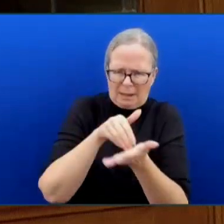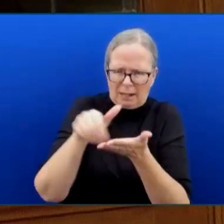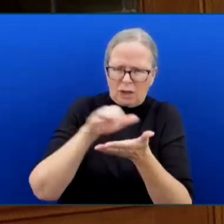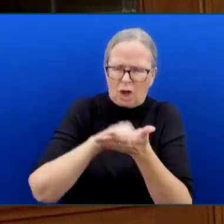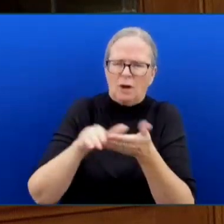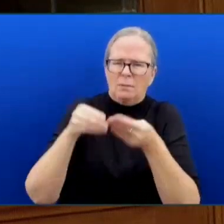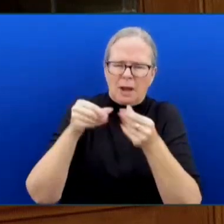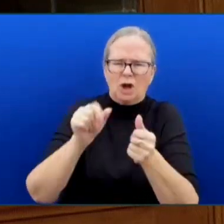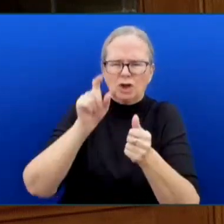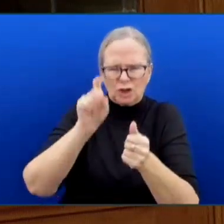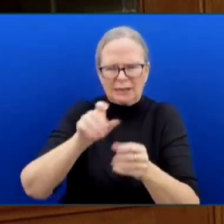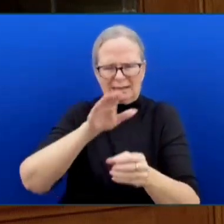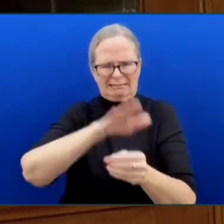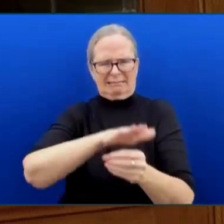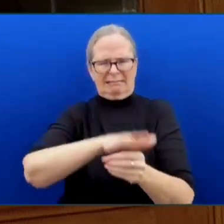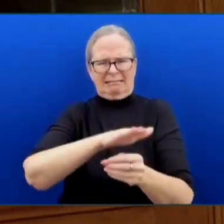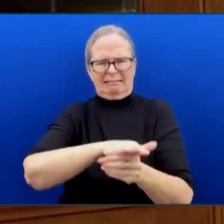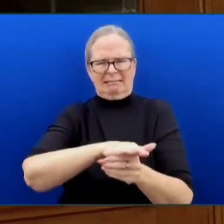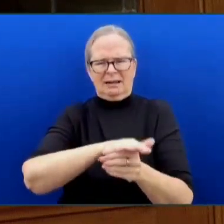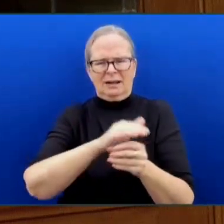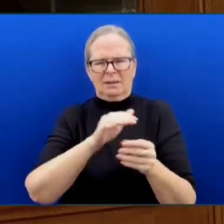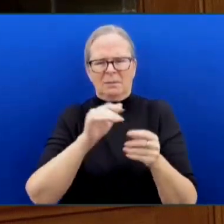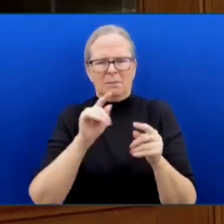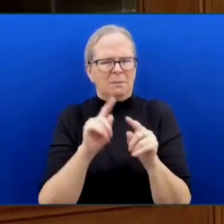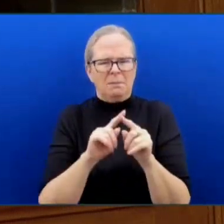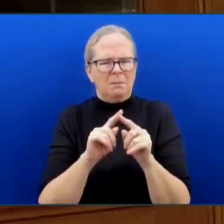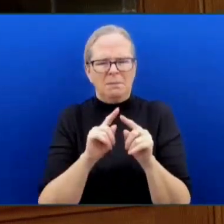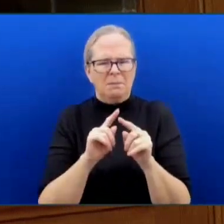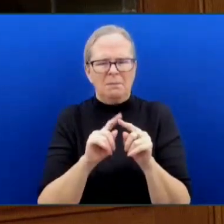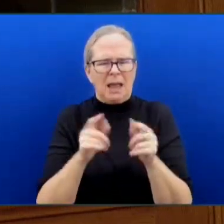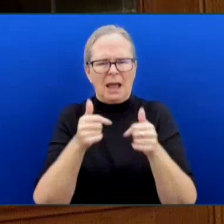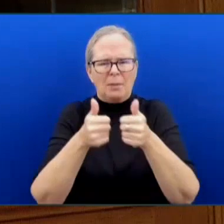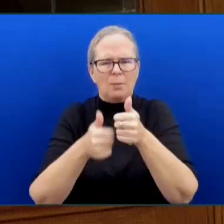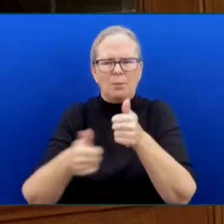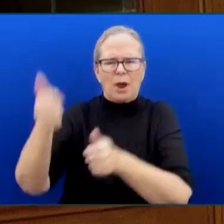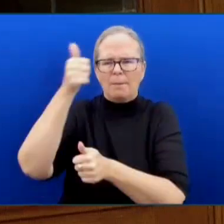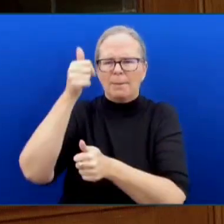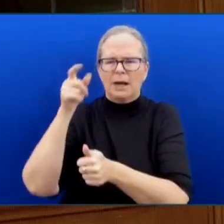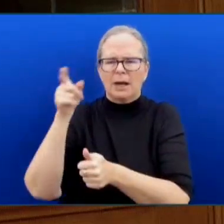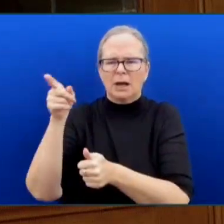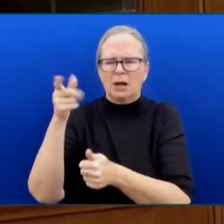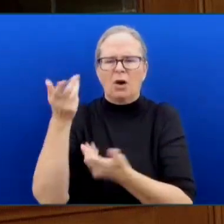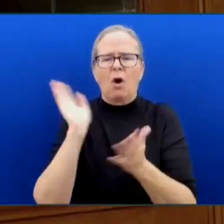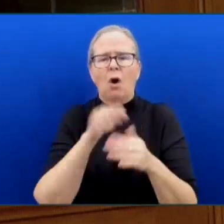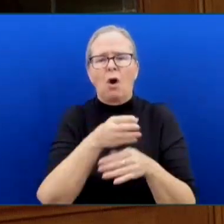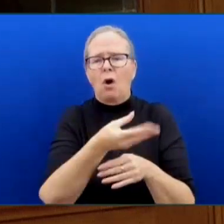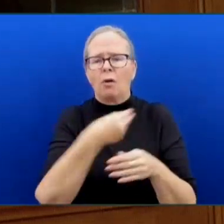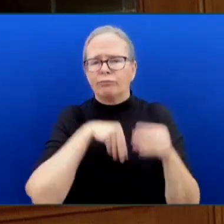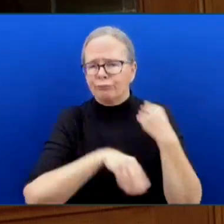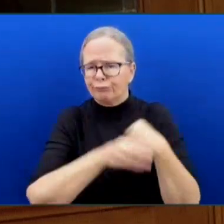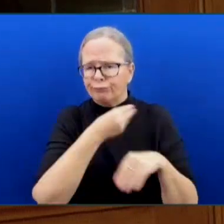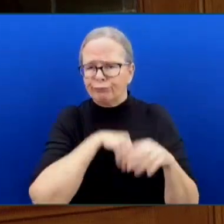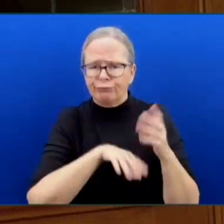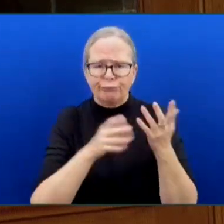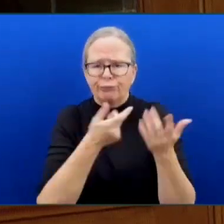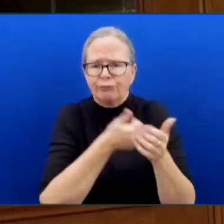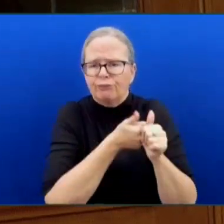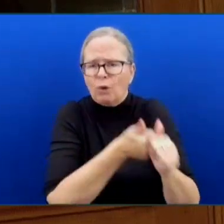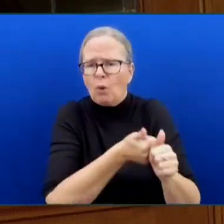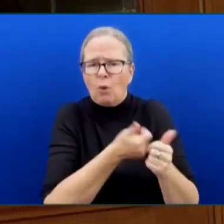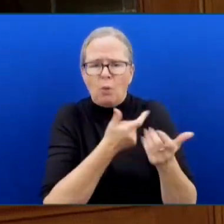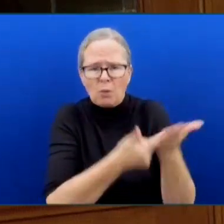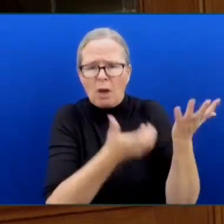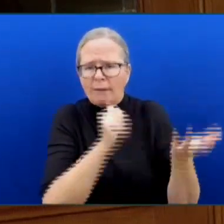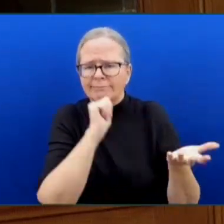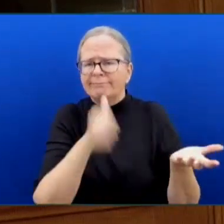to say to hard-working Abbotsford residents and beyond who are now also on the hook to pay